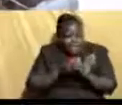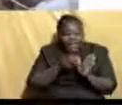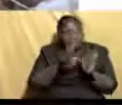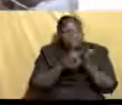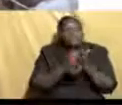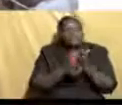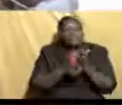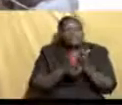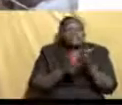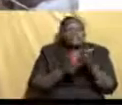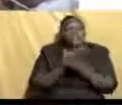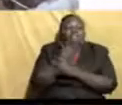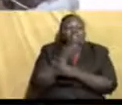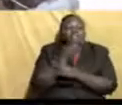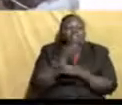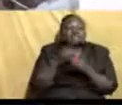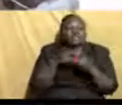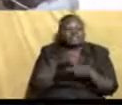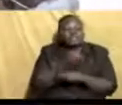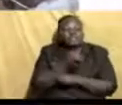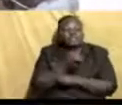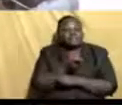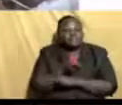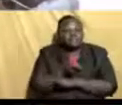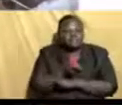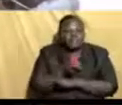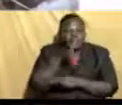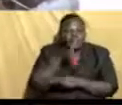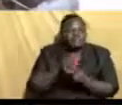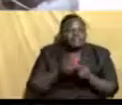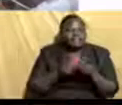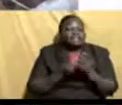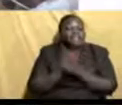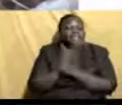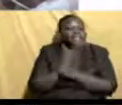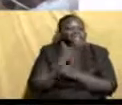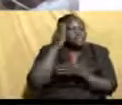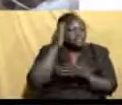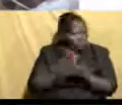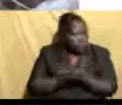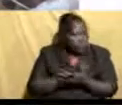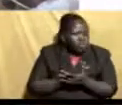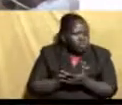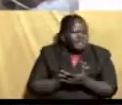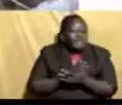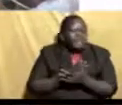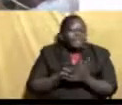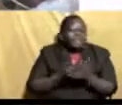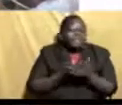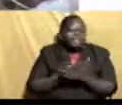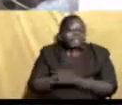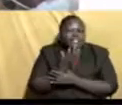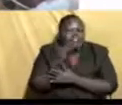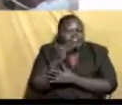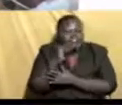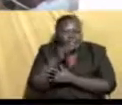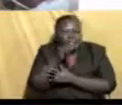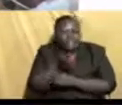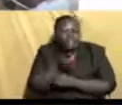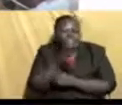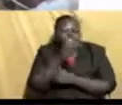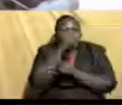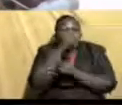where the problem with this initiative came in. So had this initiative truly been an initiative by the